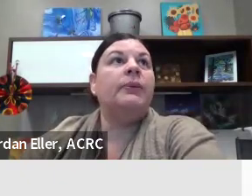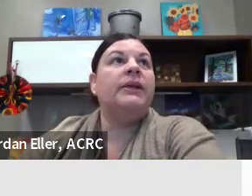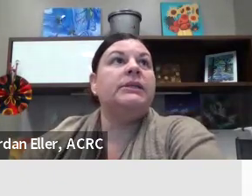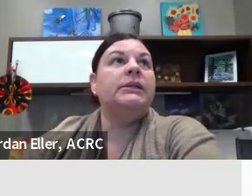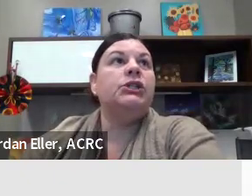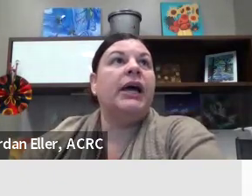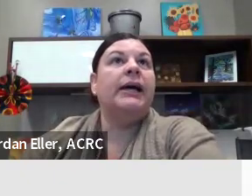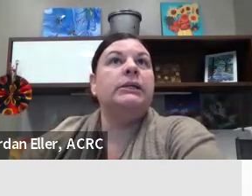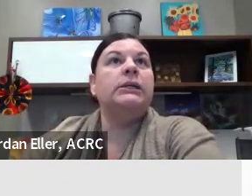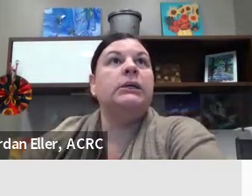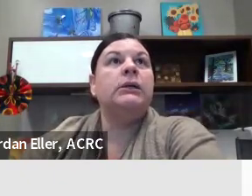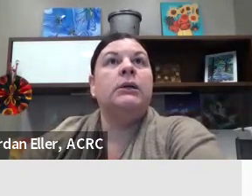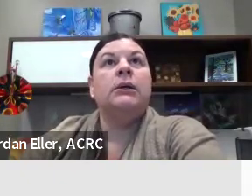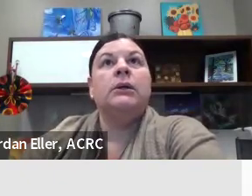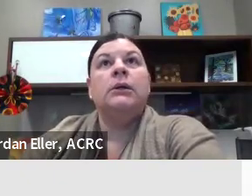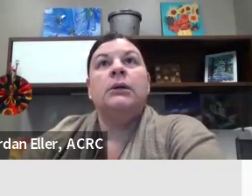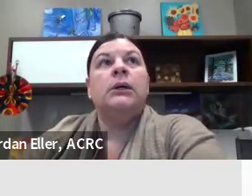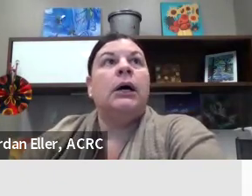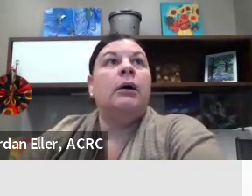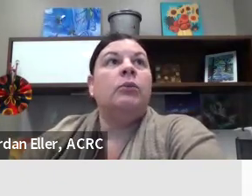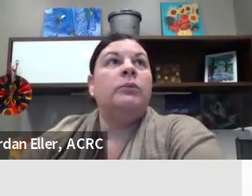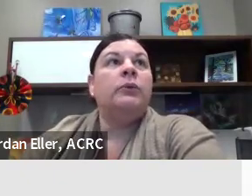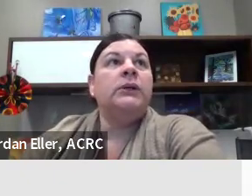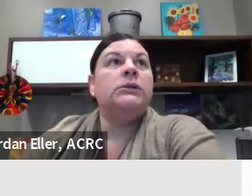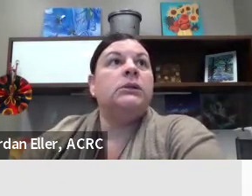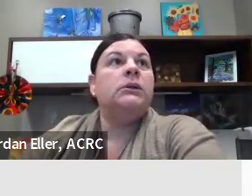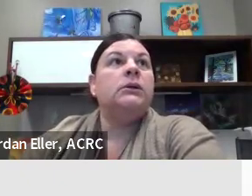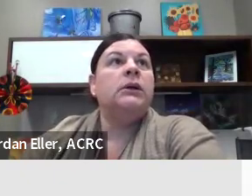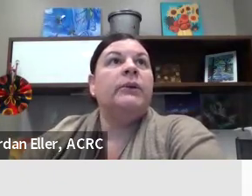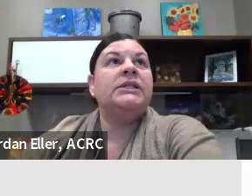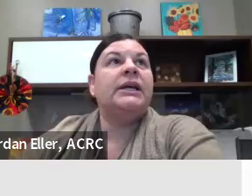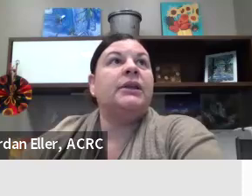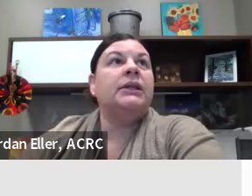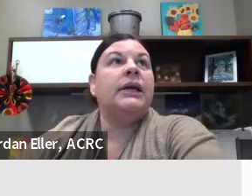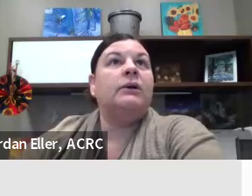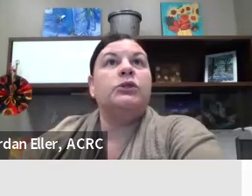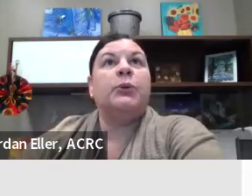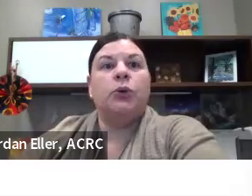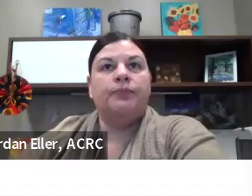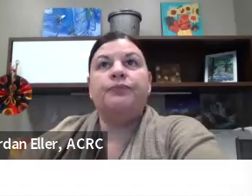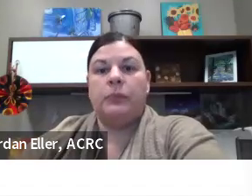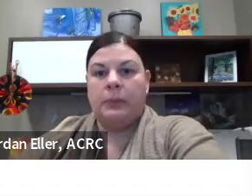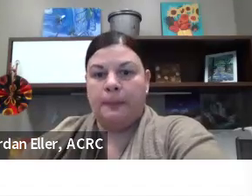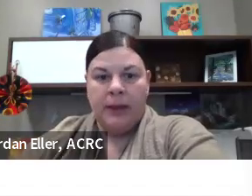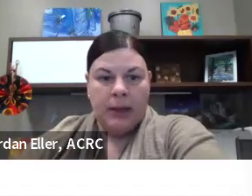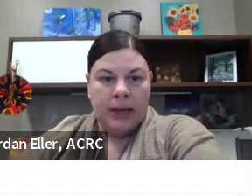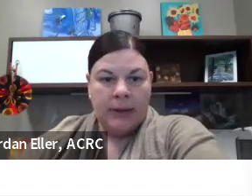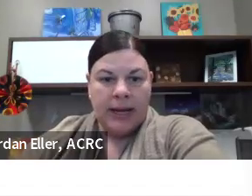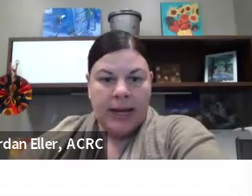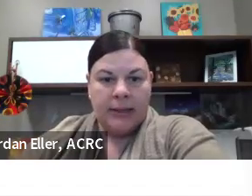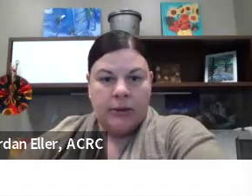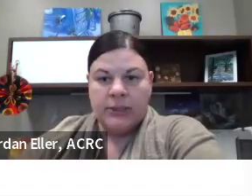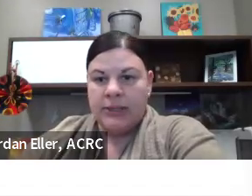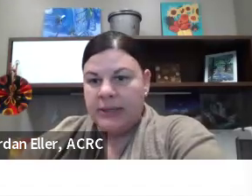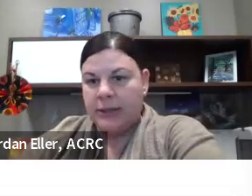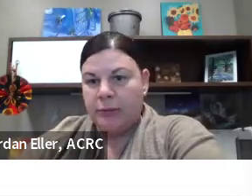to drop this in the chat. One moment, because I thought that was pretty cool. And